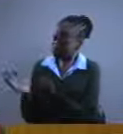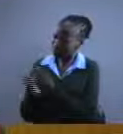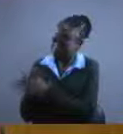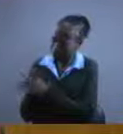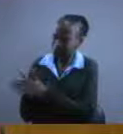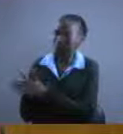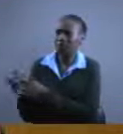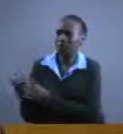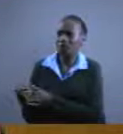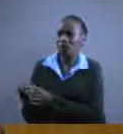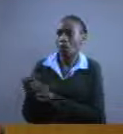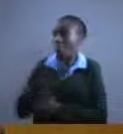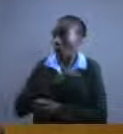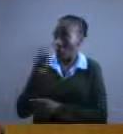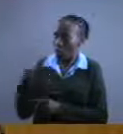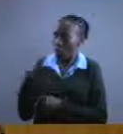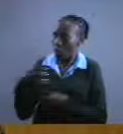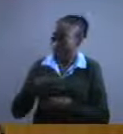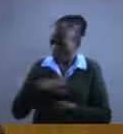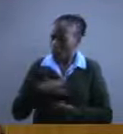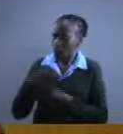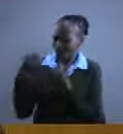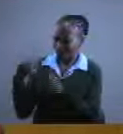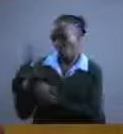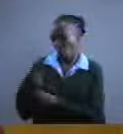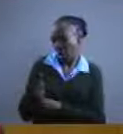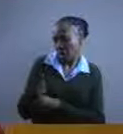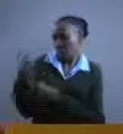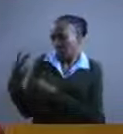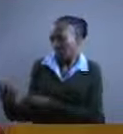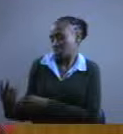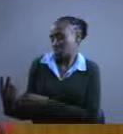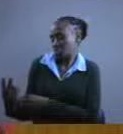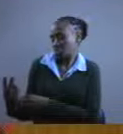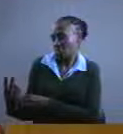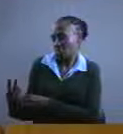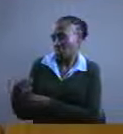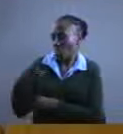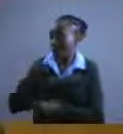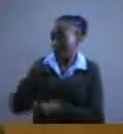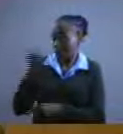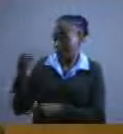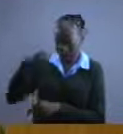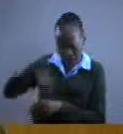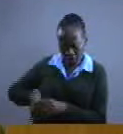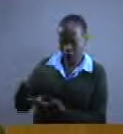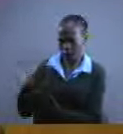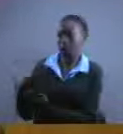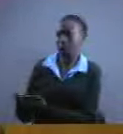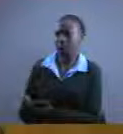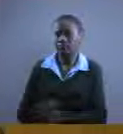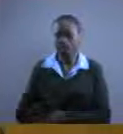own one or two vessels so that at the end of the day we benefit from the incentives.